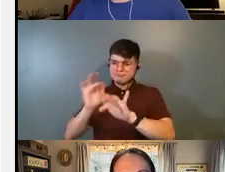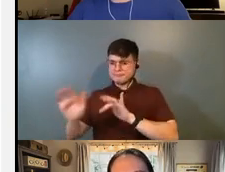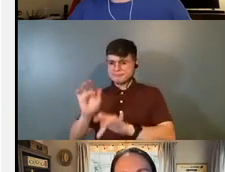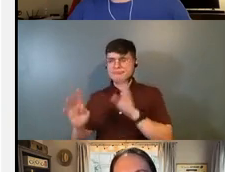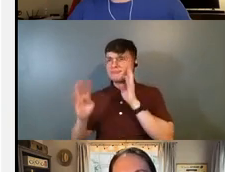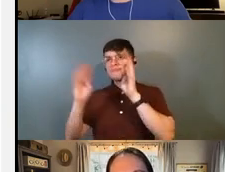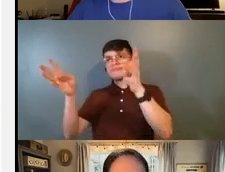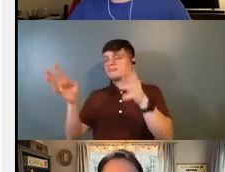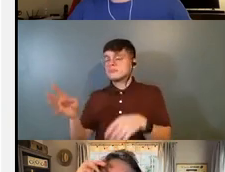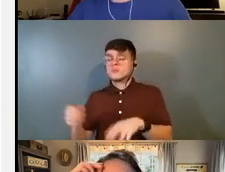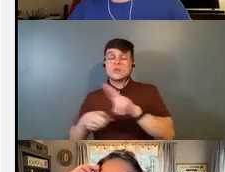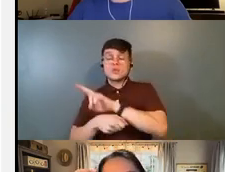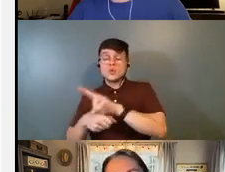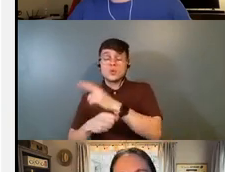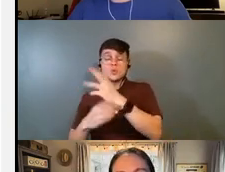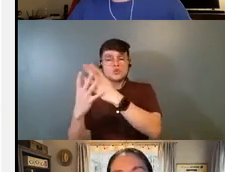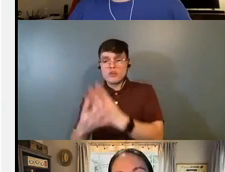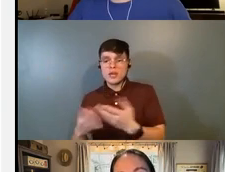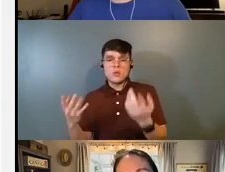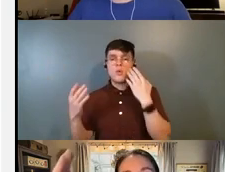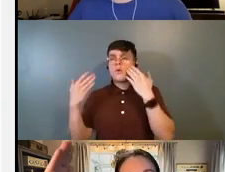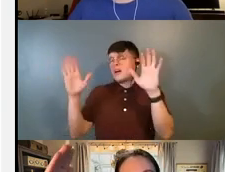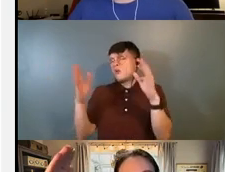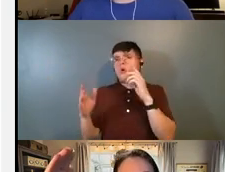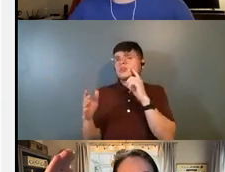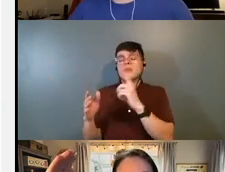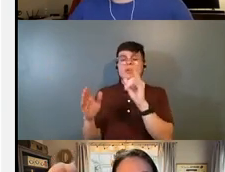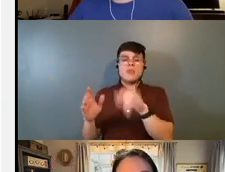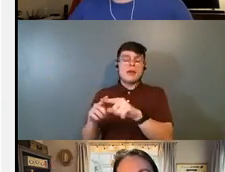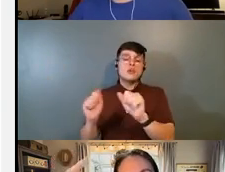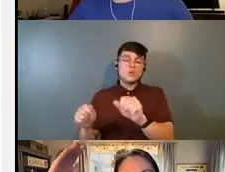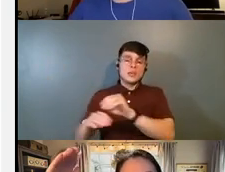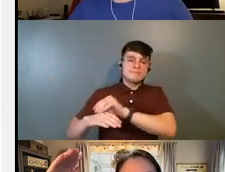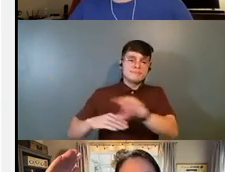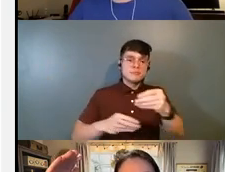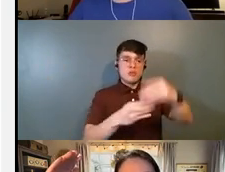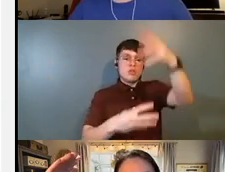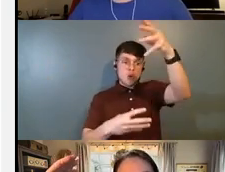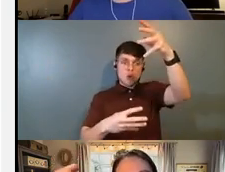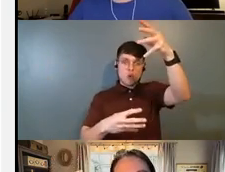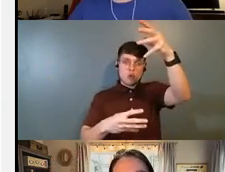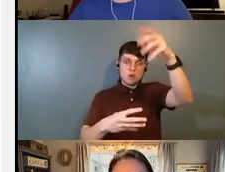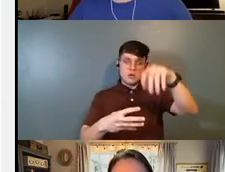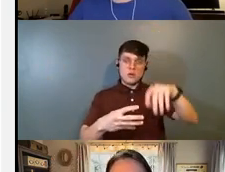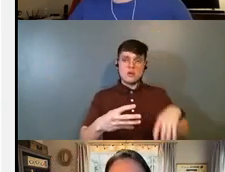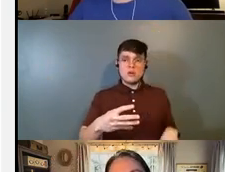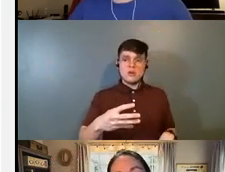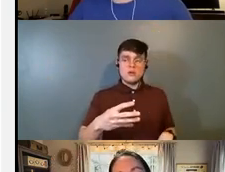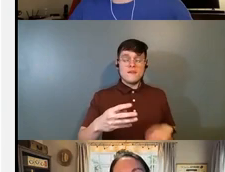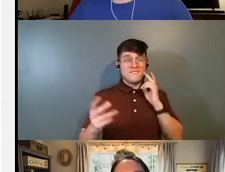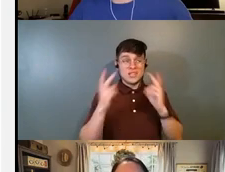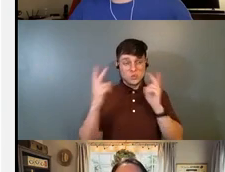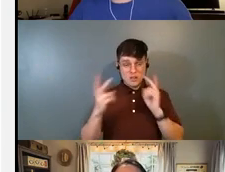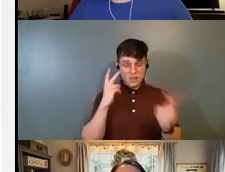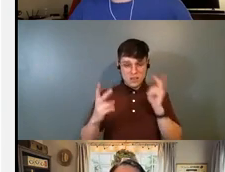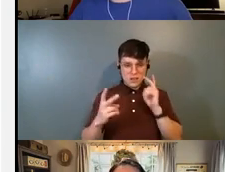like use grid or, you know, some, I don't know, something like that to load certain elements above the results visually,